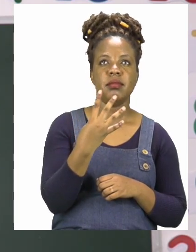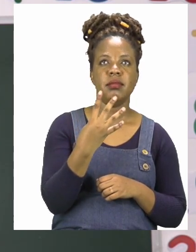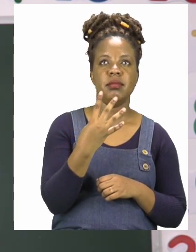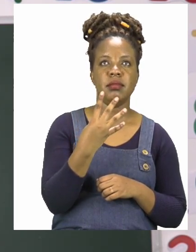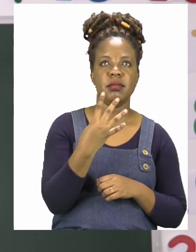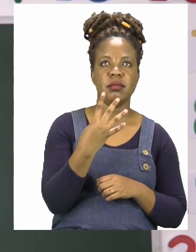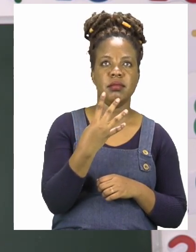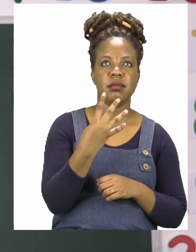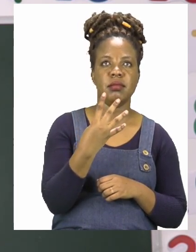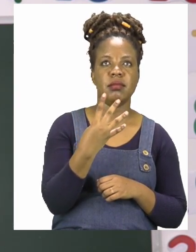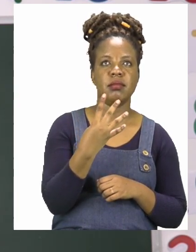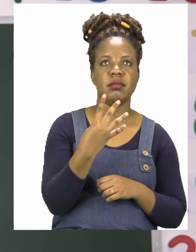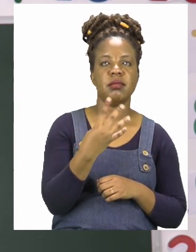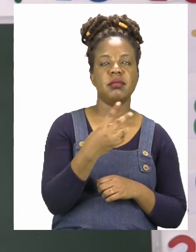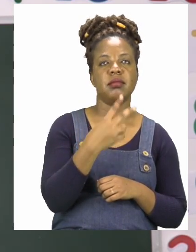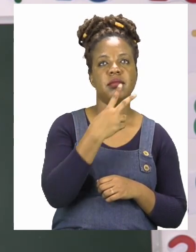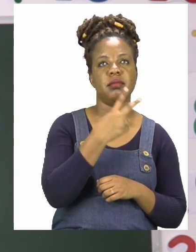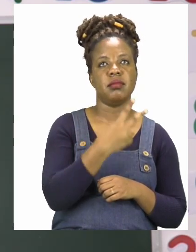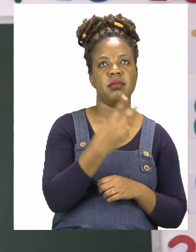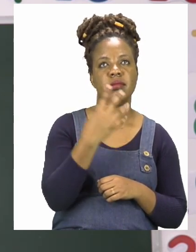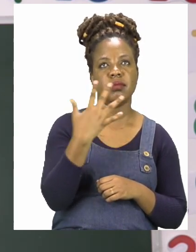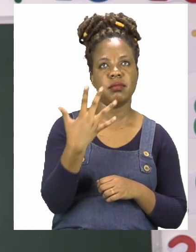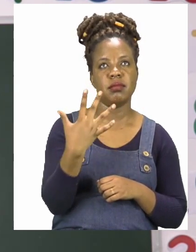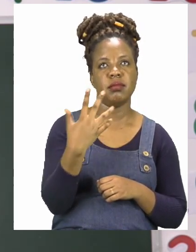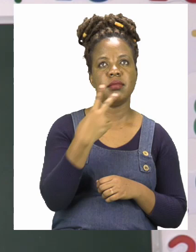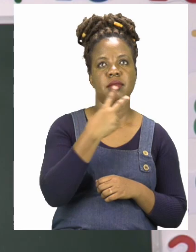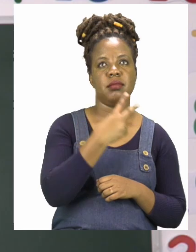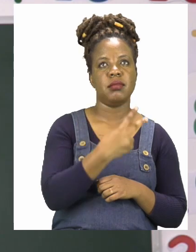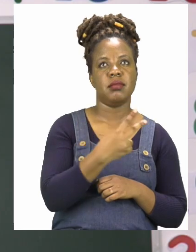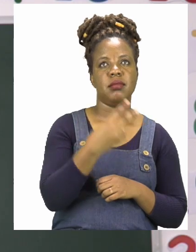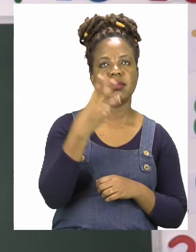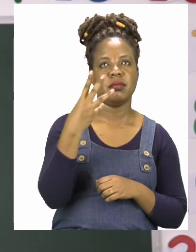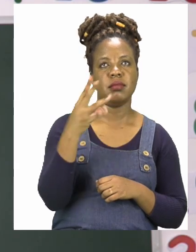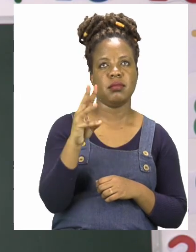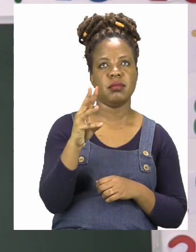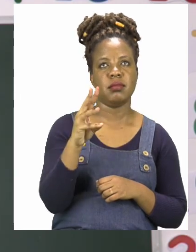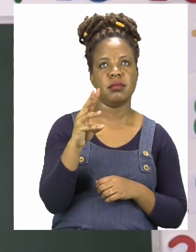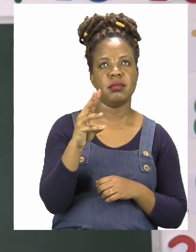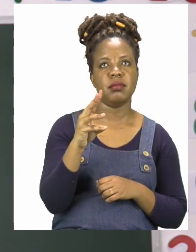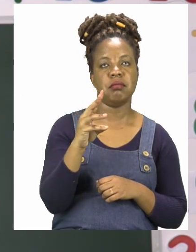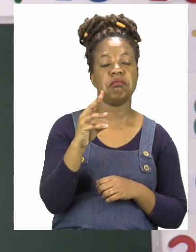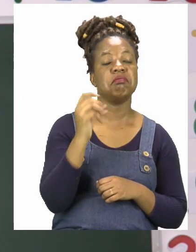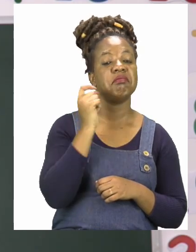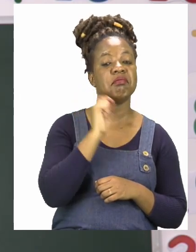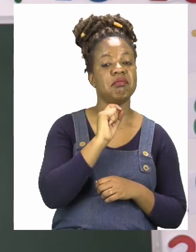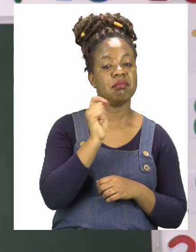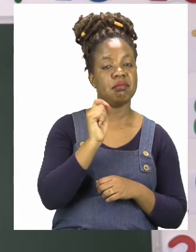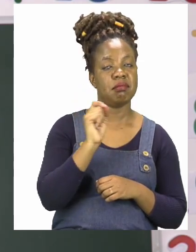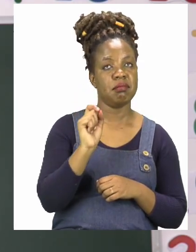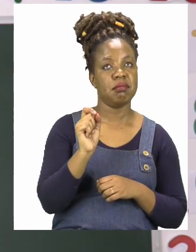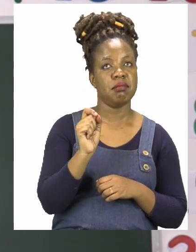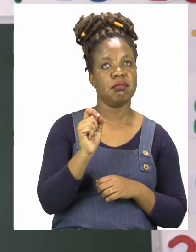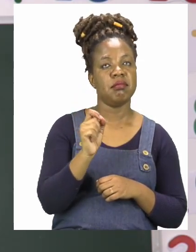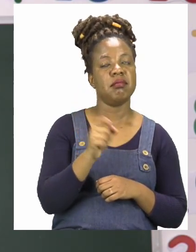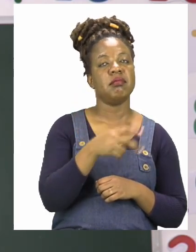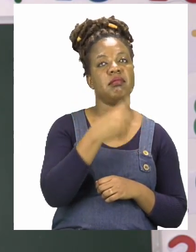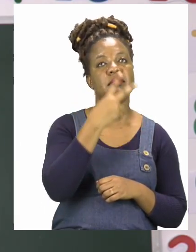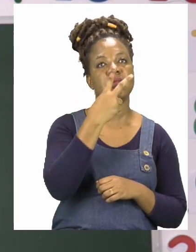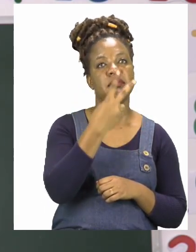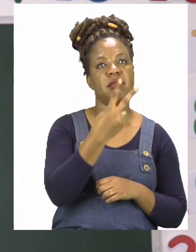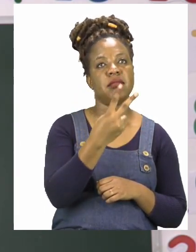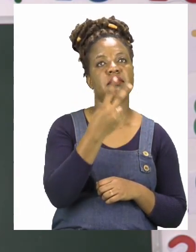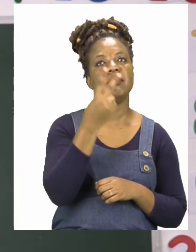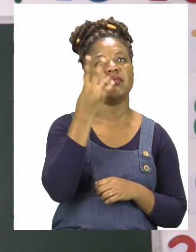Let us continue counting. 25, 26, and now after the number 26,